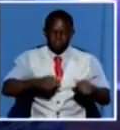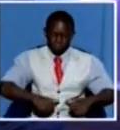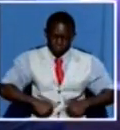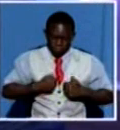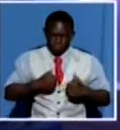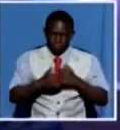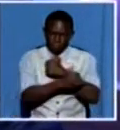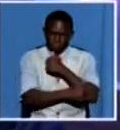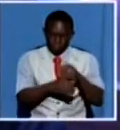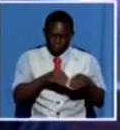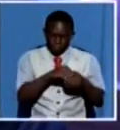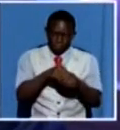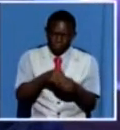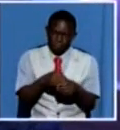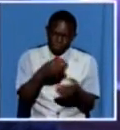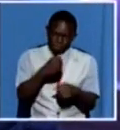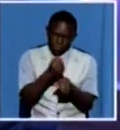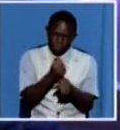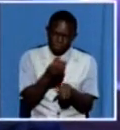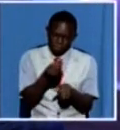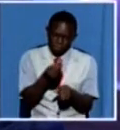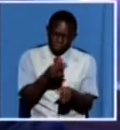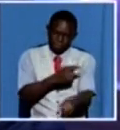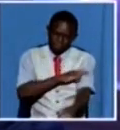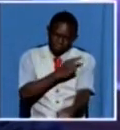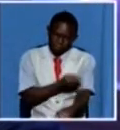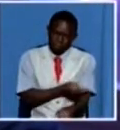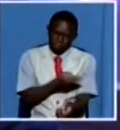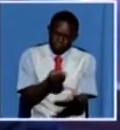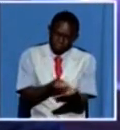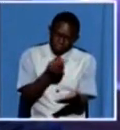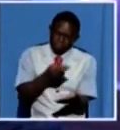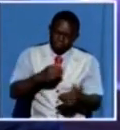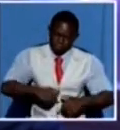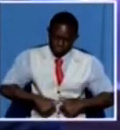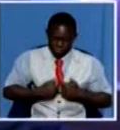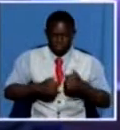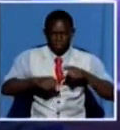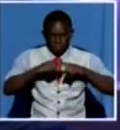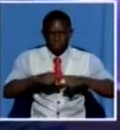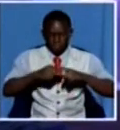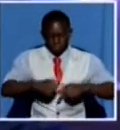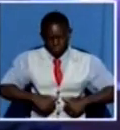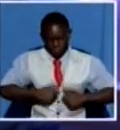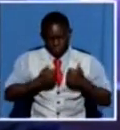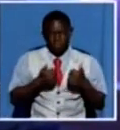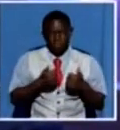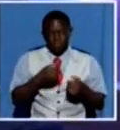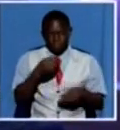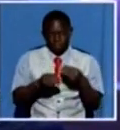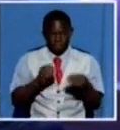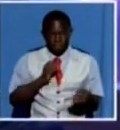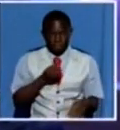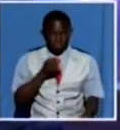to build internal capacity so that we are able to control our own future. We are able to control our own